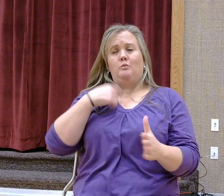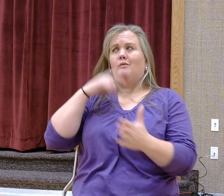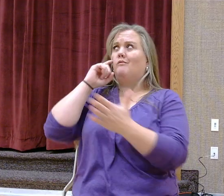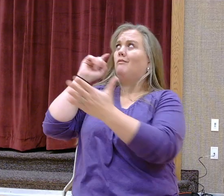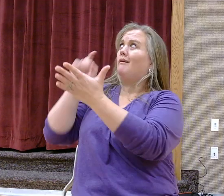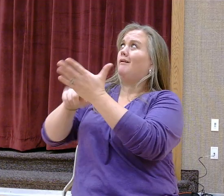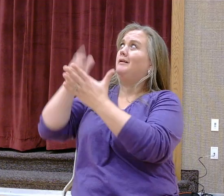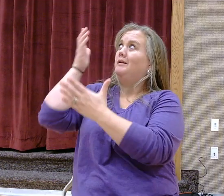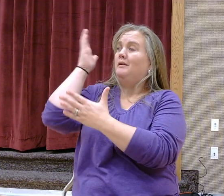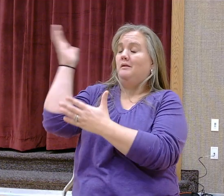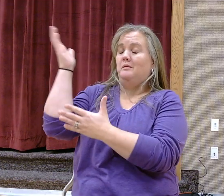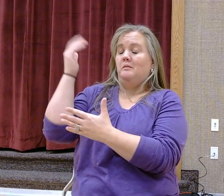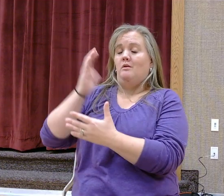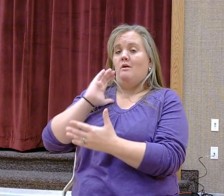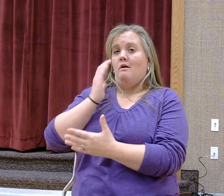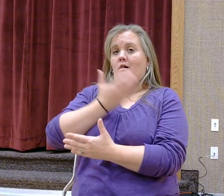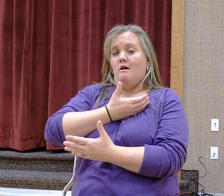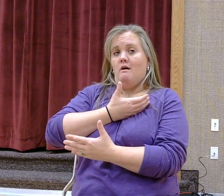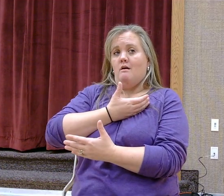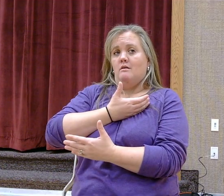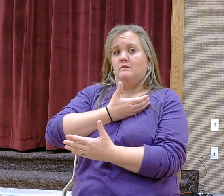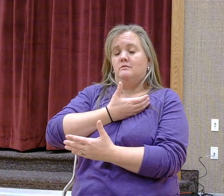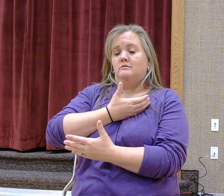as our